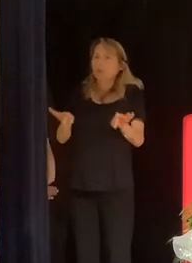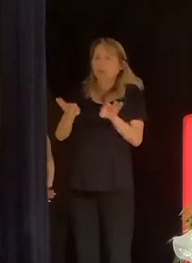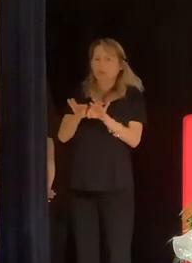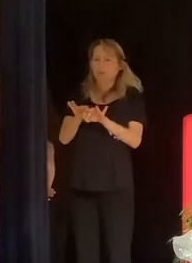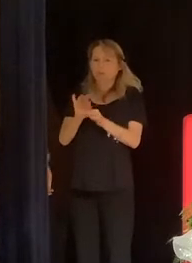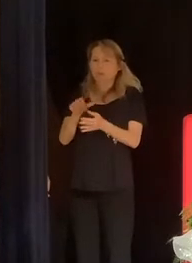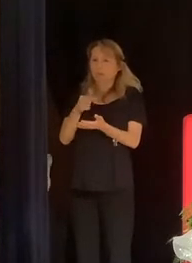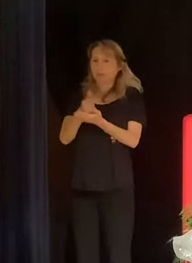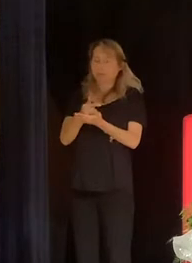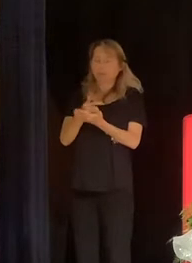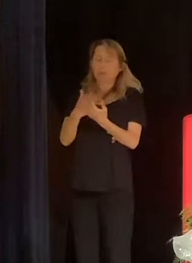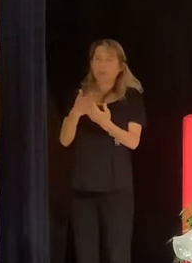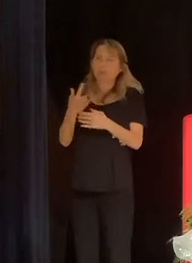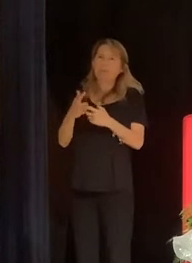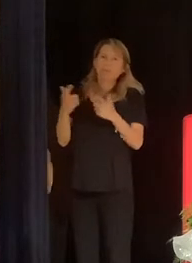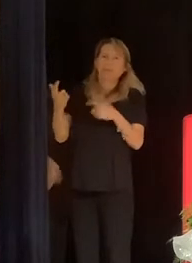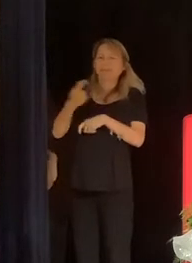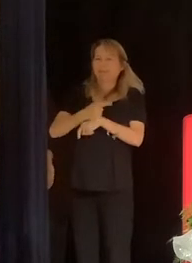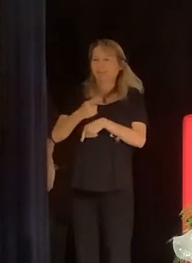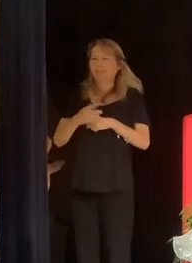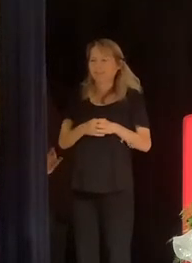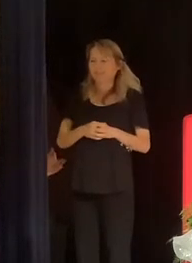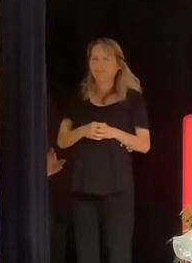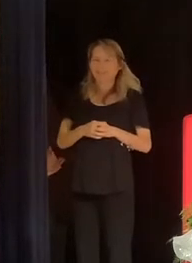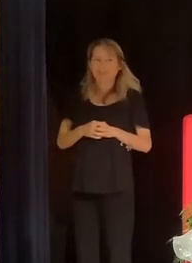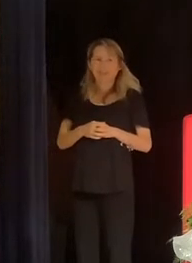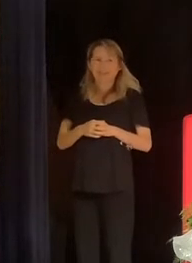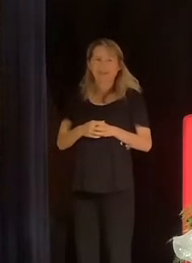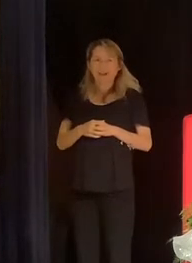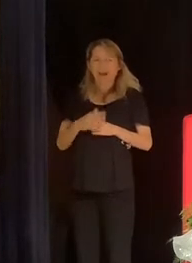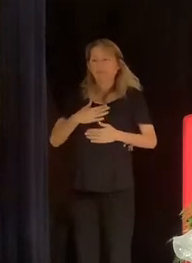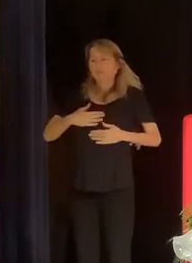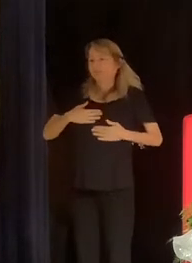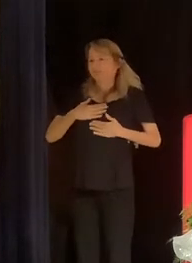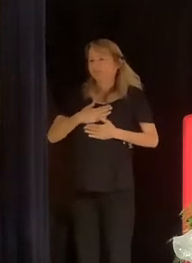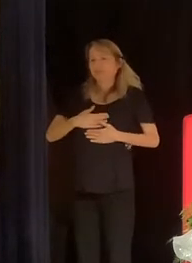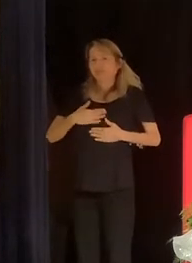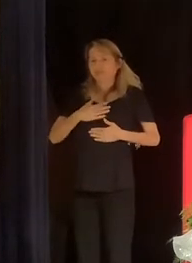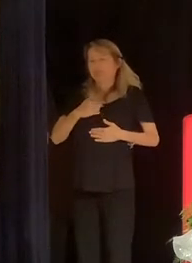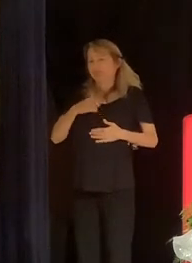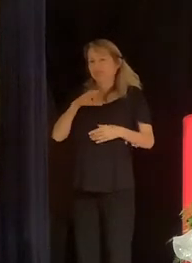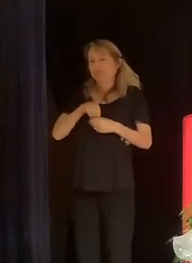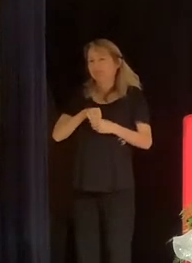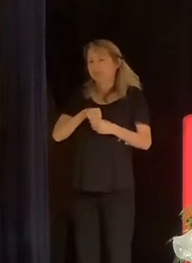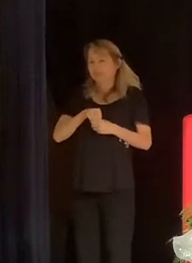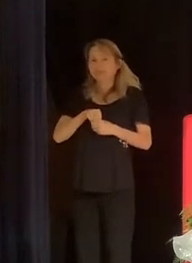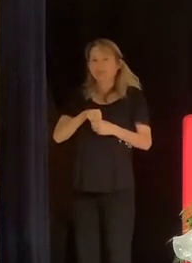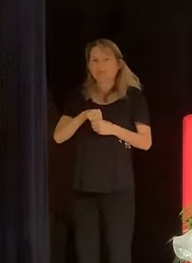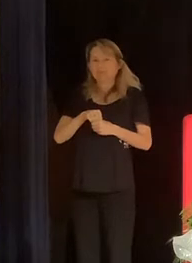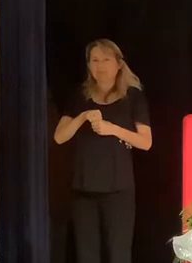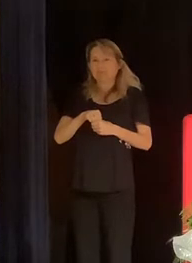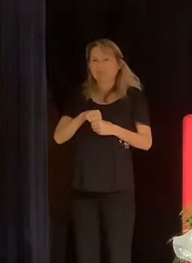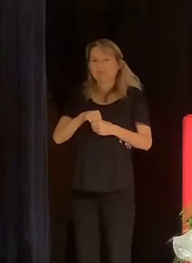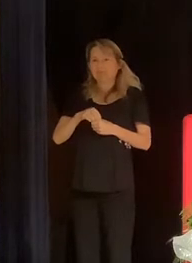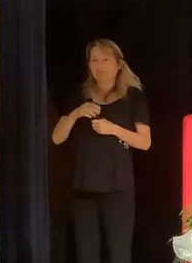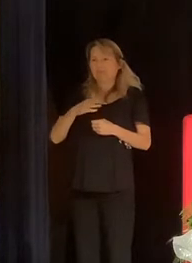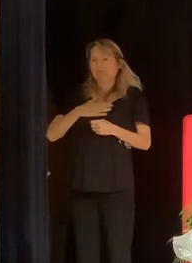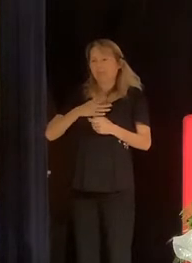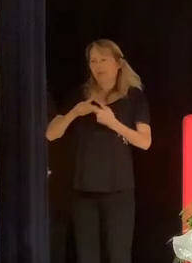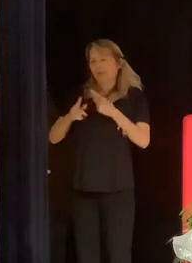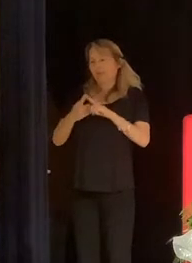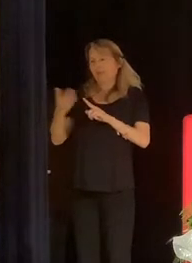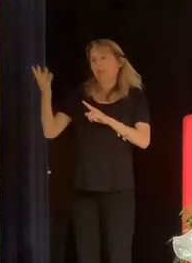It's a big day, and I really enjoyed participating in this day with a young friend of mine a number of years